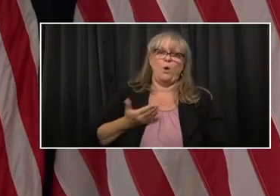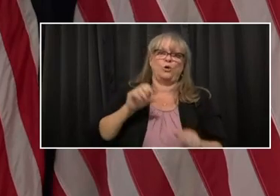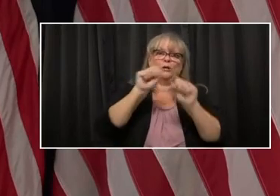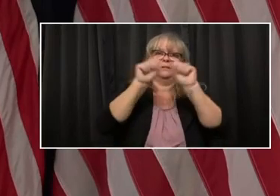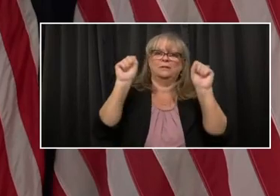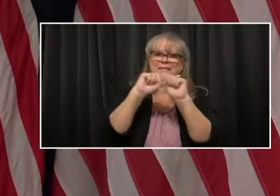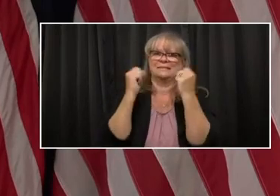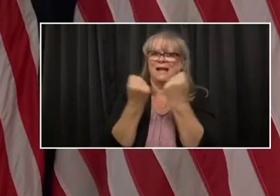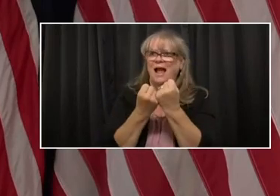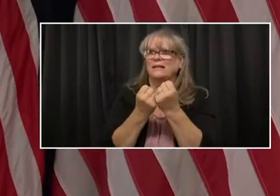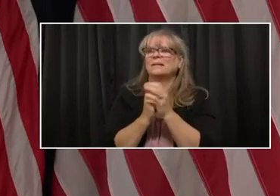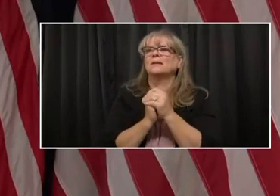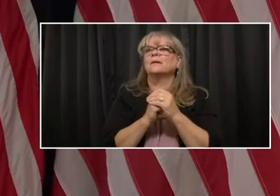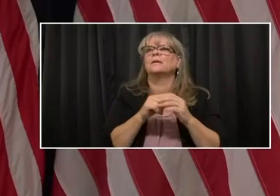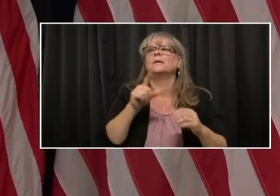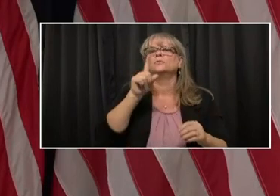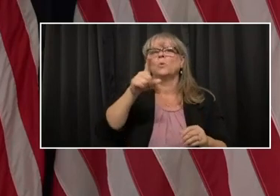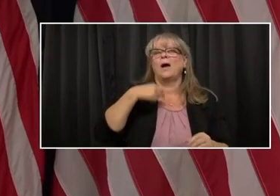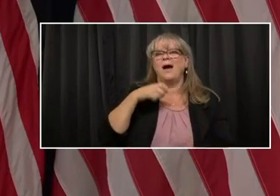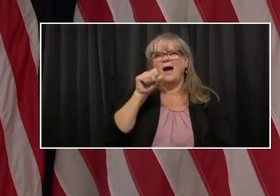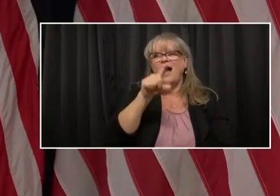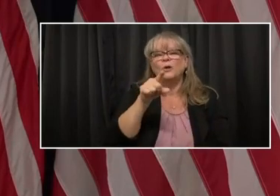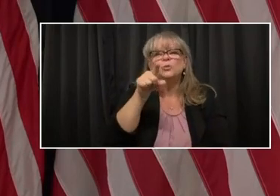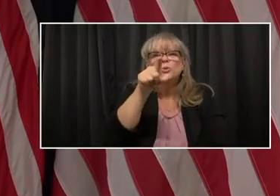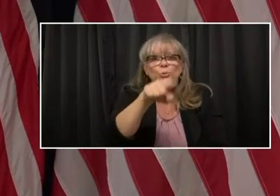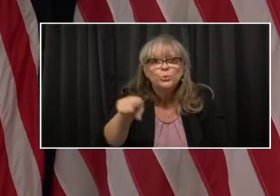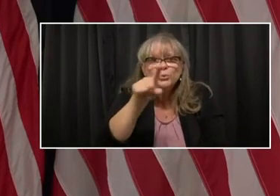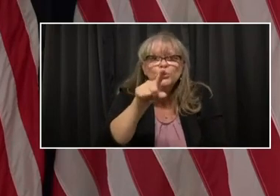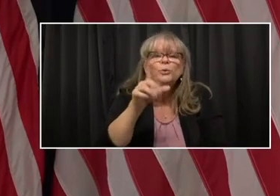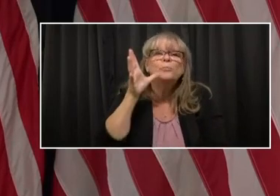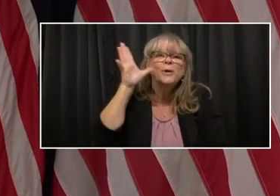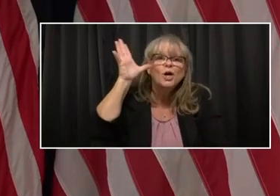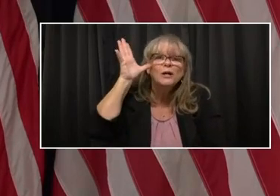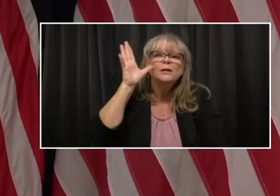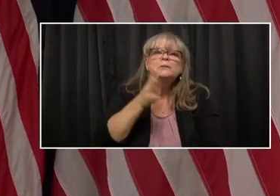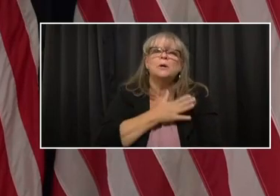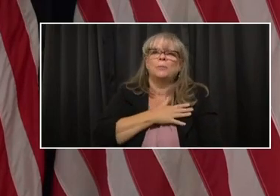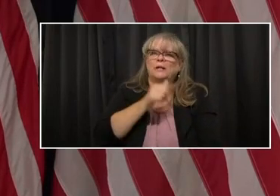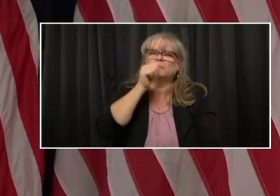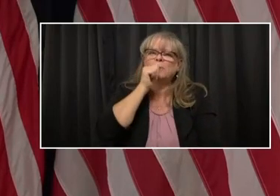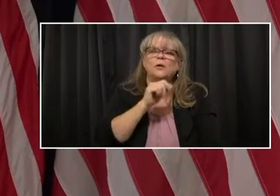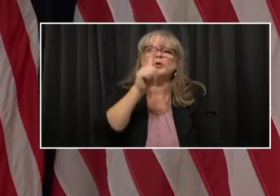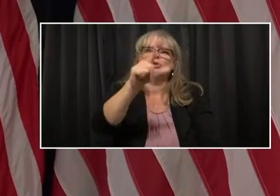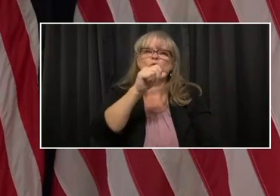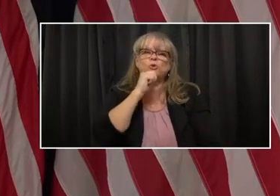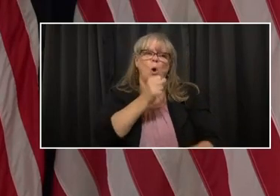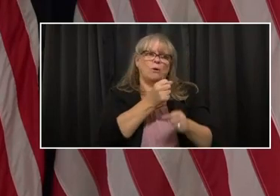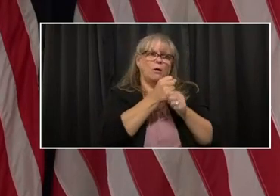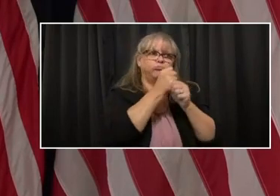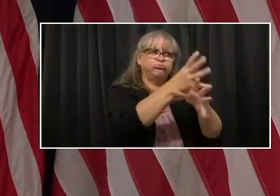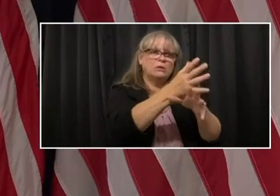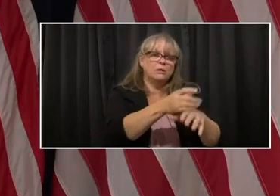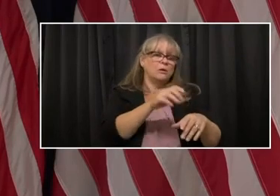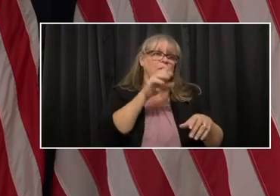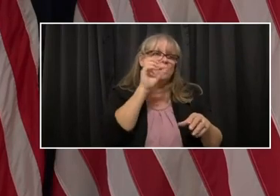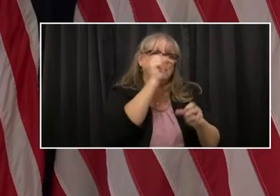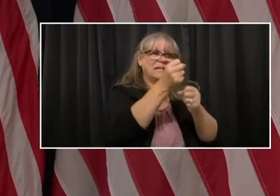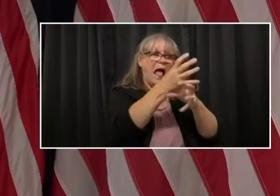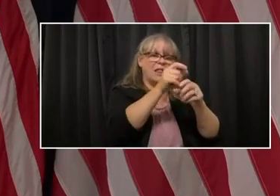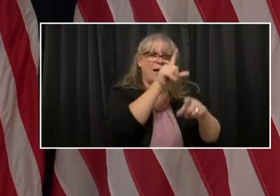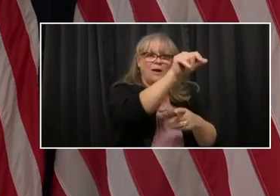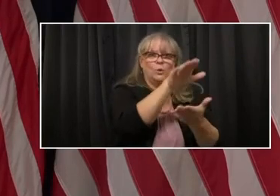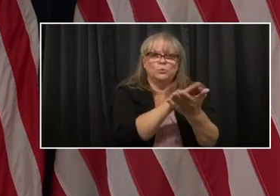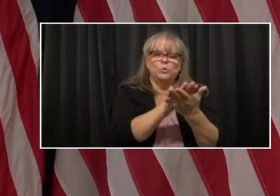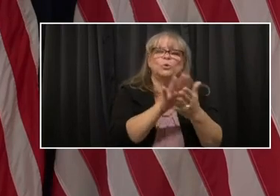on different people for different things, and sometimes you have to do that, but just keep in mind that everybody's working as hard as they can in this